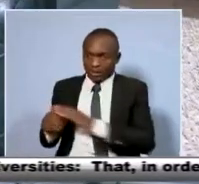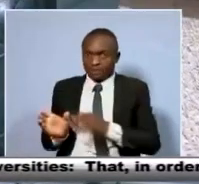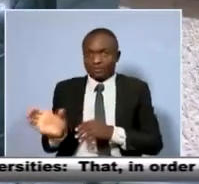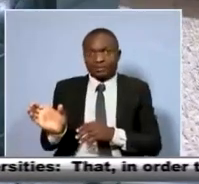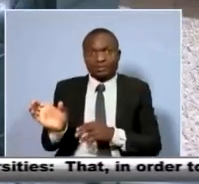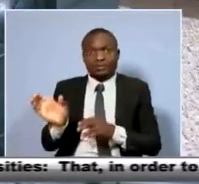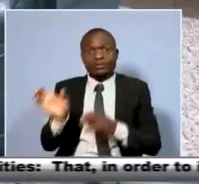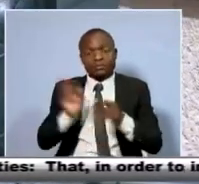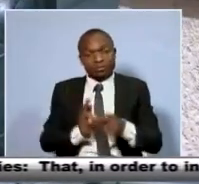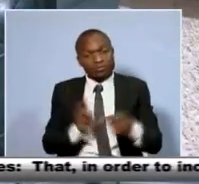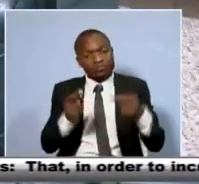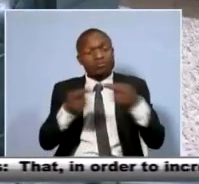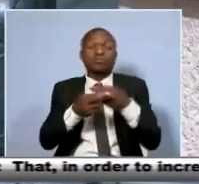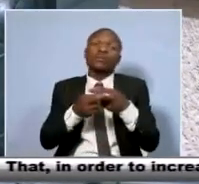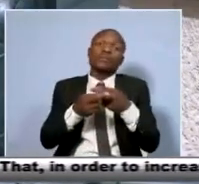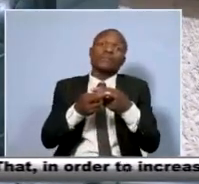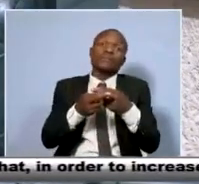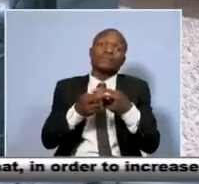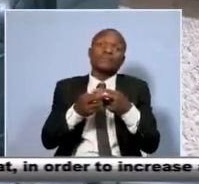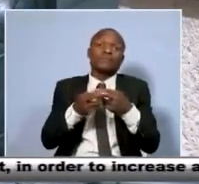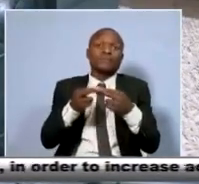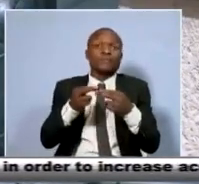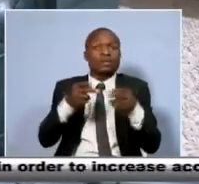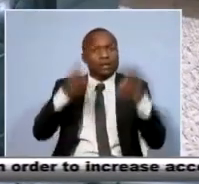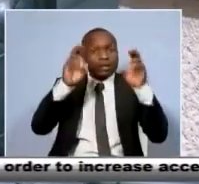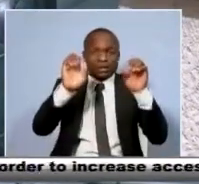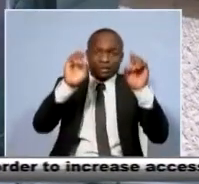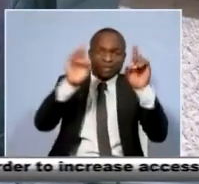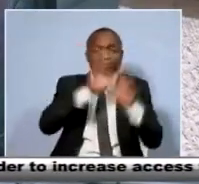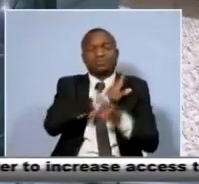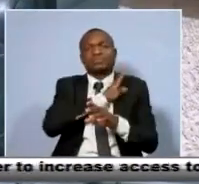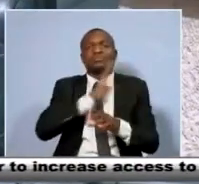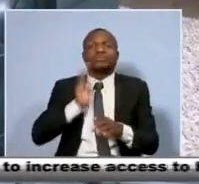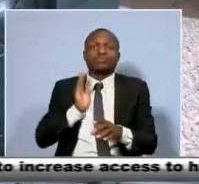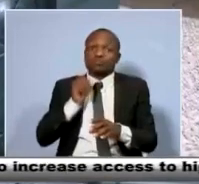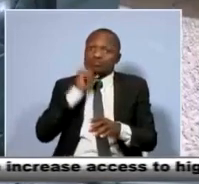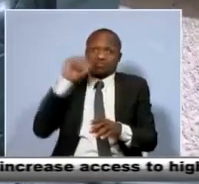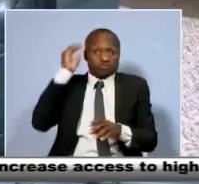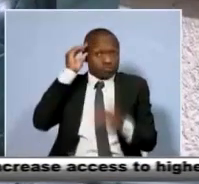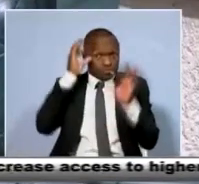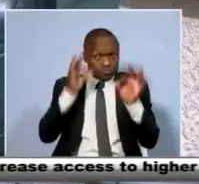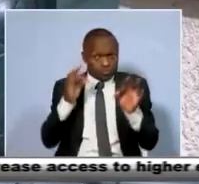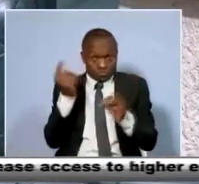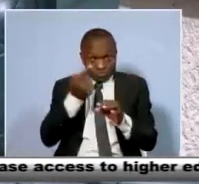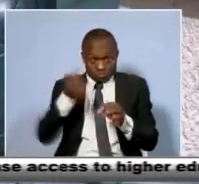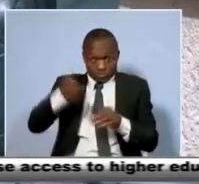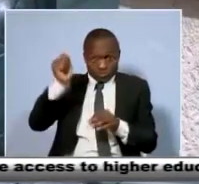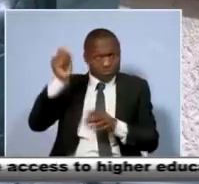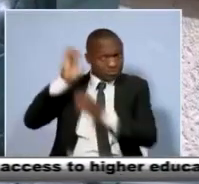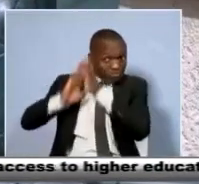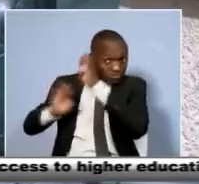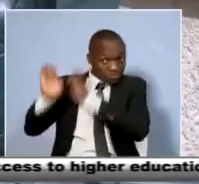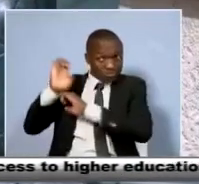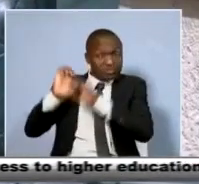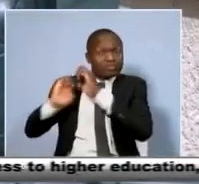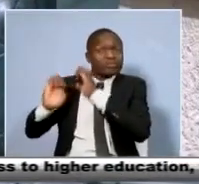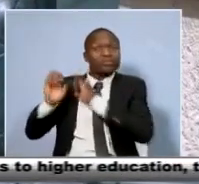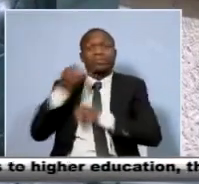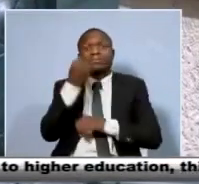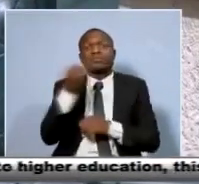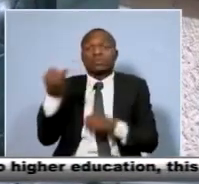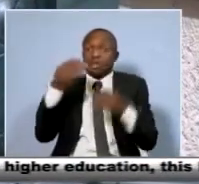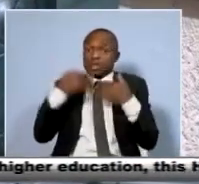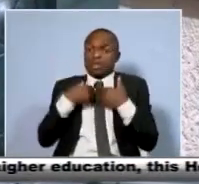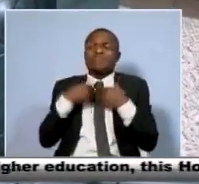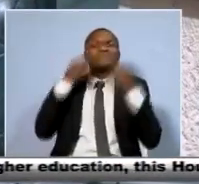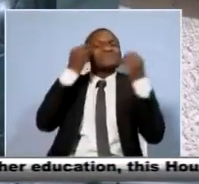on reforming the operations of the higher education board. I don't know if I'm the only one who's experiencing an issue where I